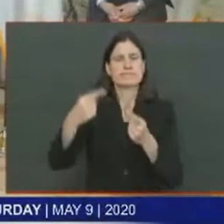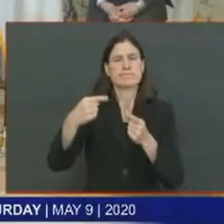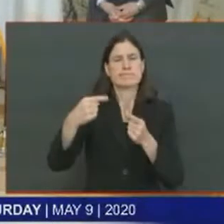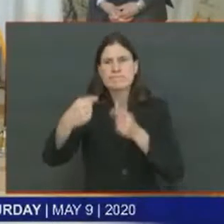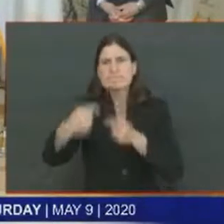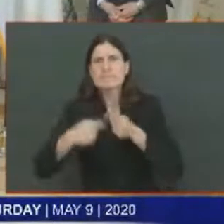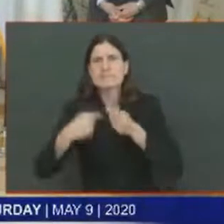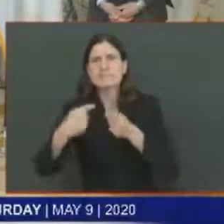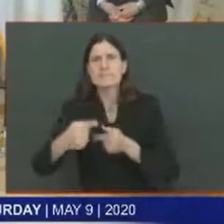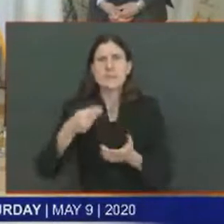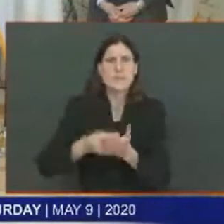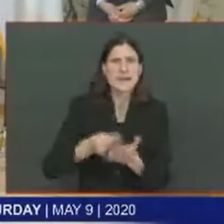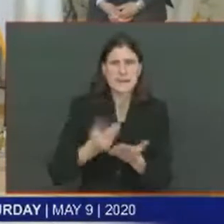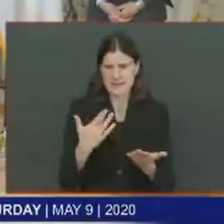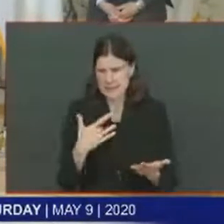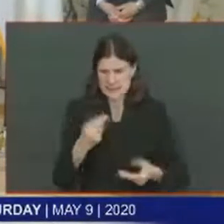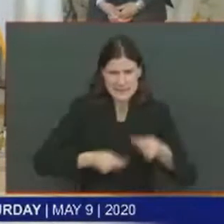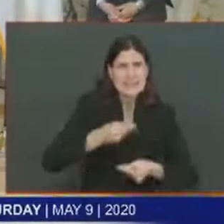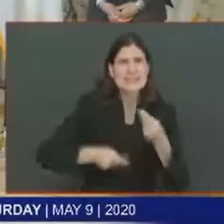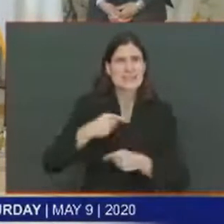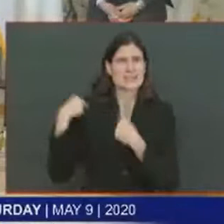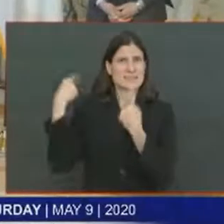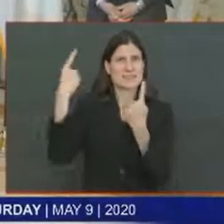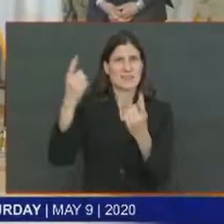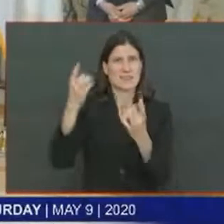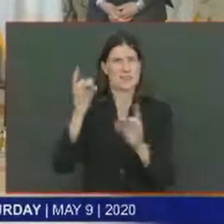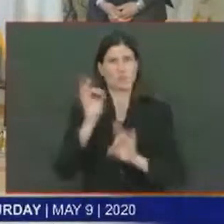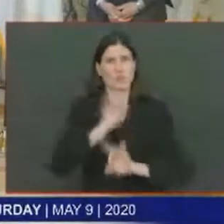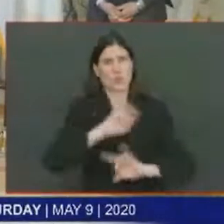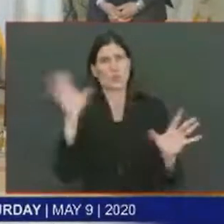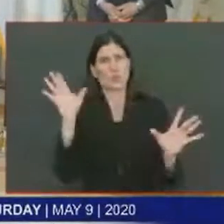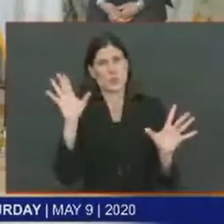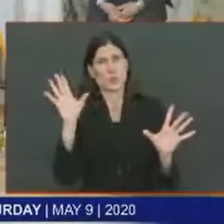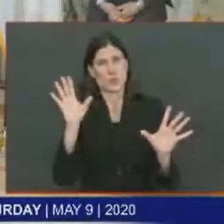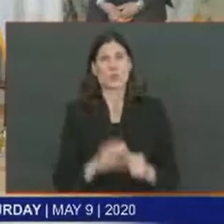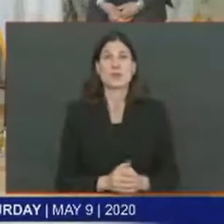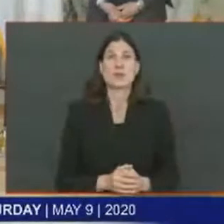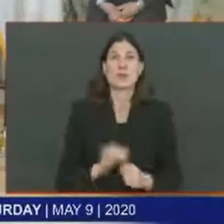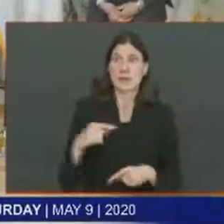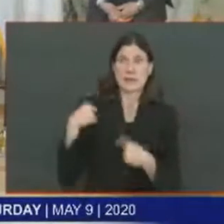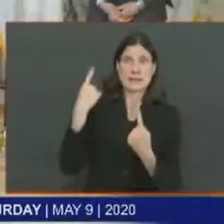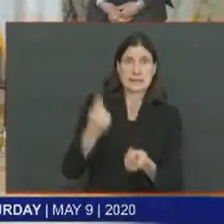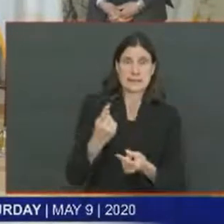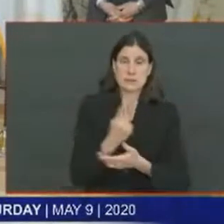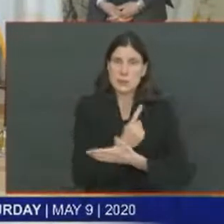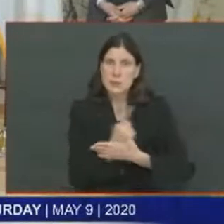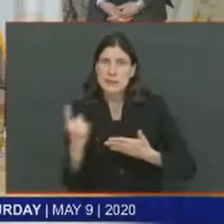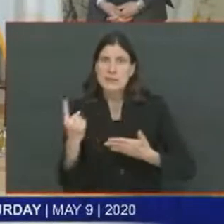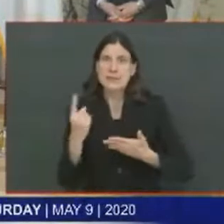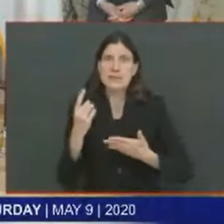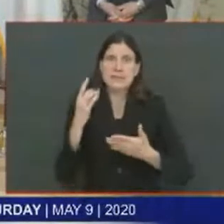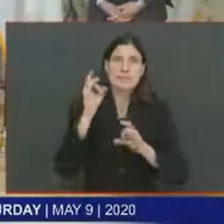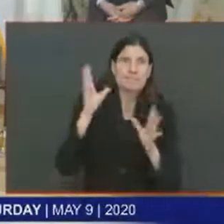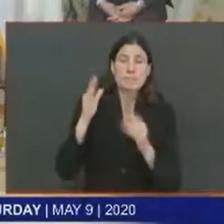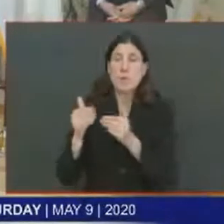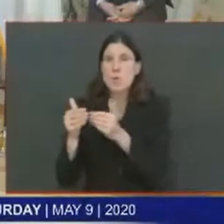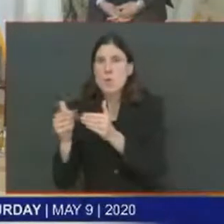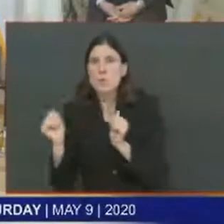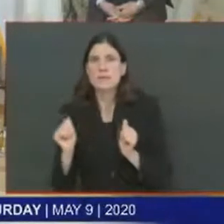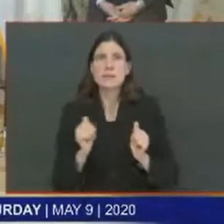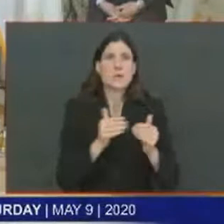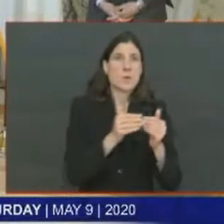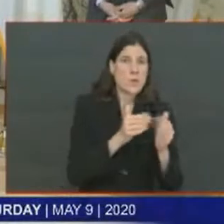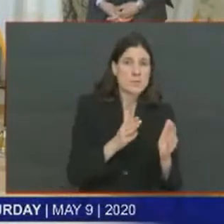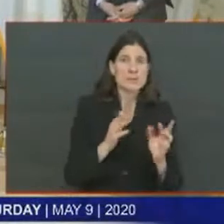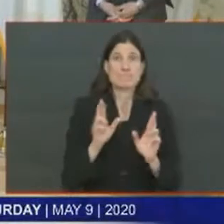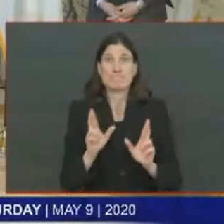people. I want you to know we're going to get through it. We're reopening. This is not the end of our story. This is the